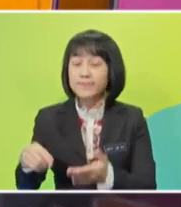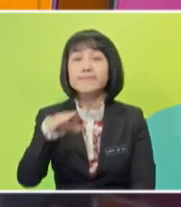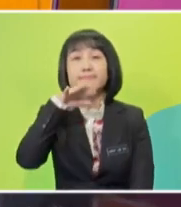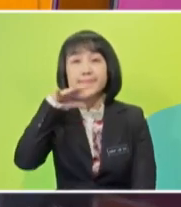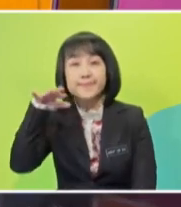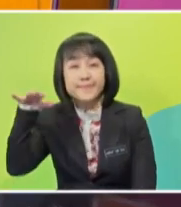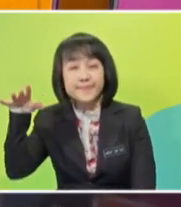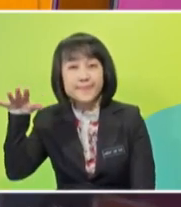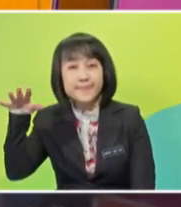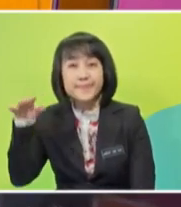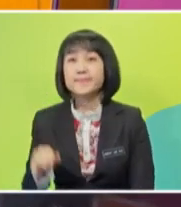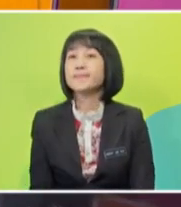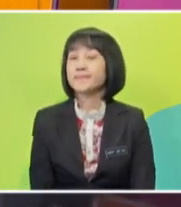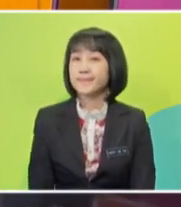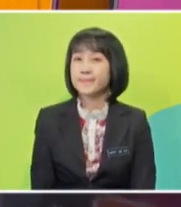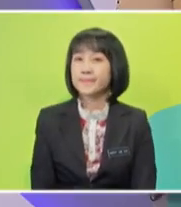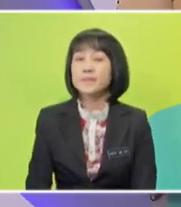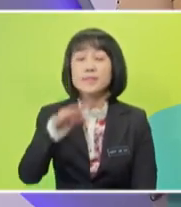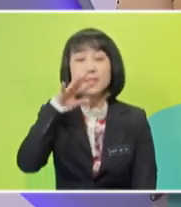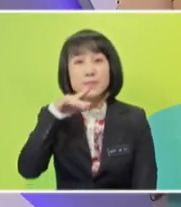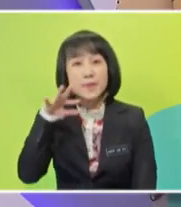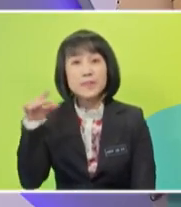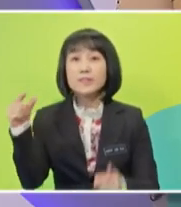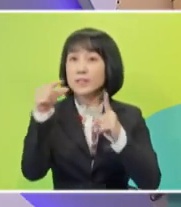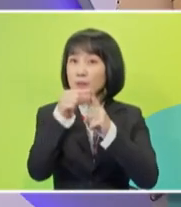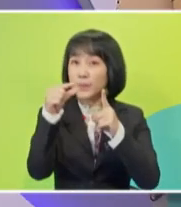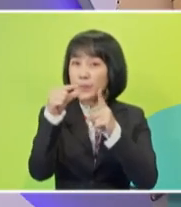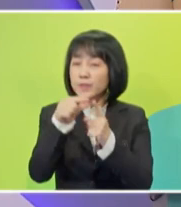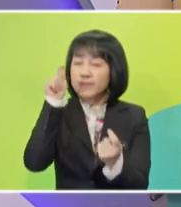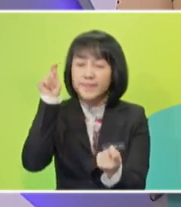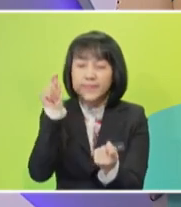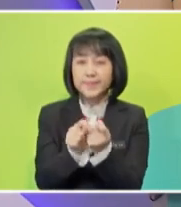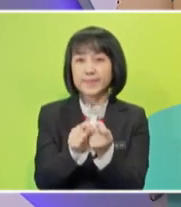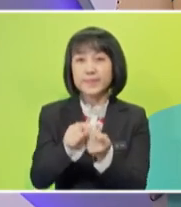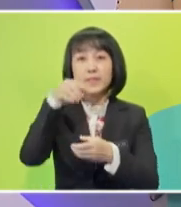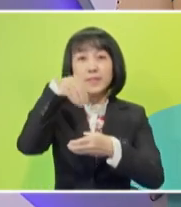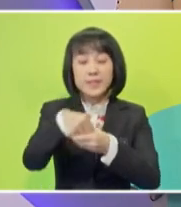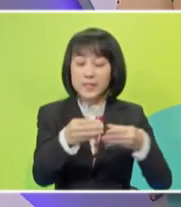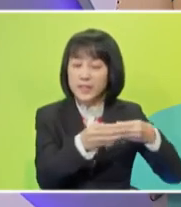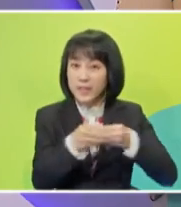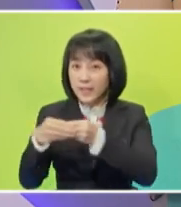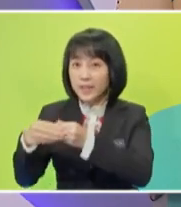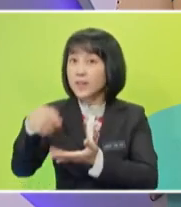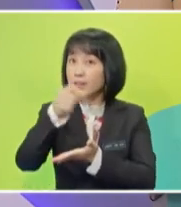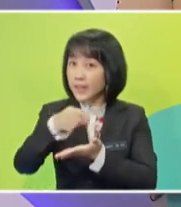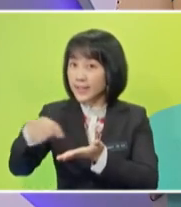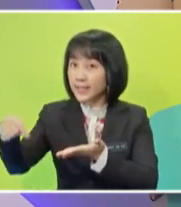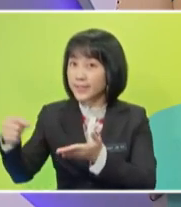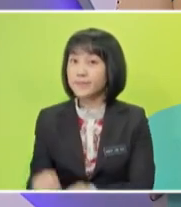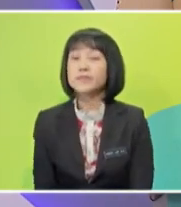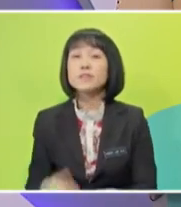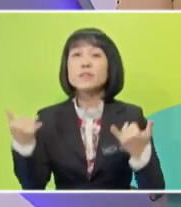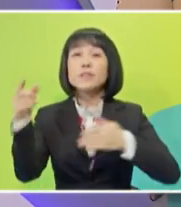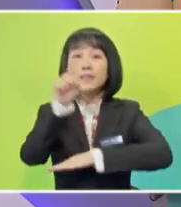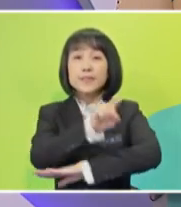a narrow range of familiar high-frequency words accurately in guided writing. So for today, we